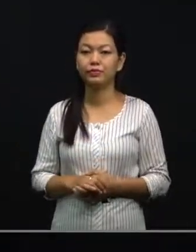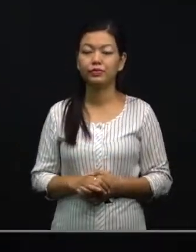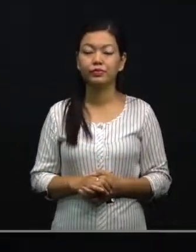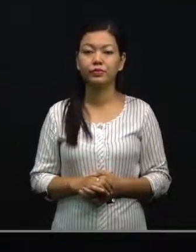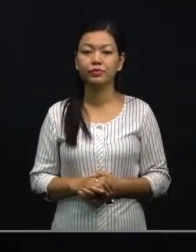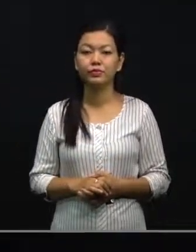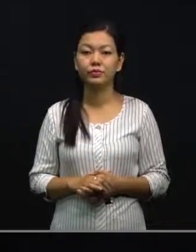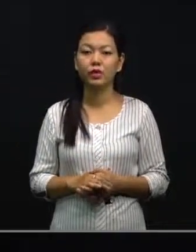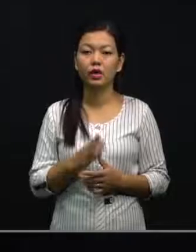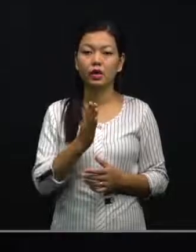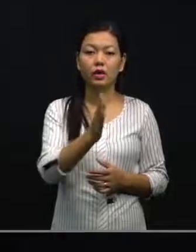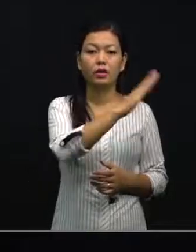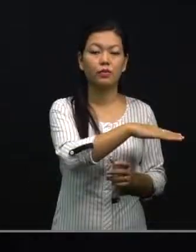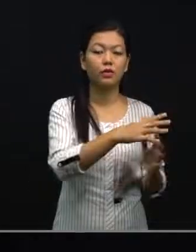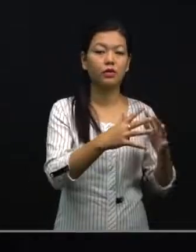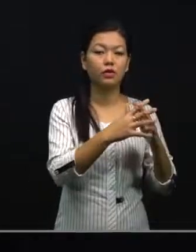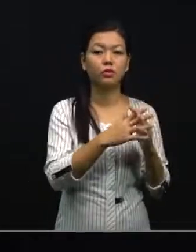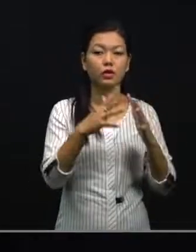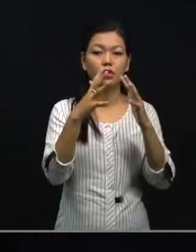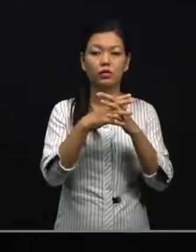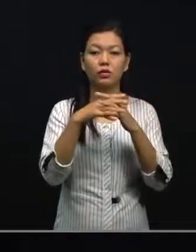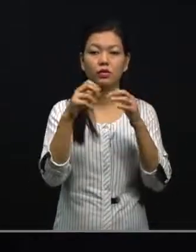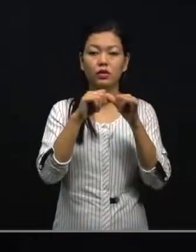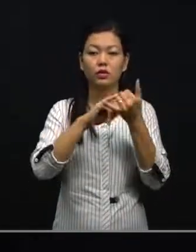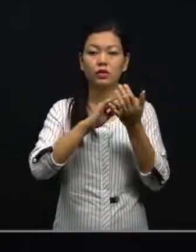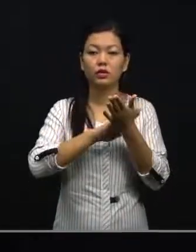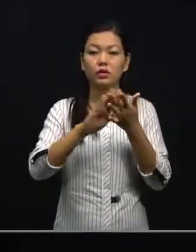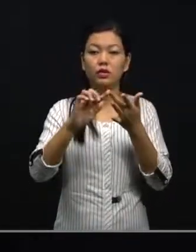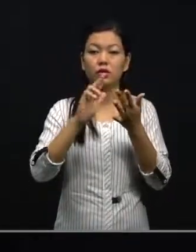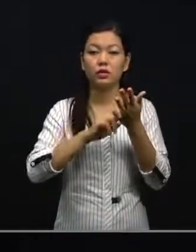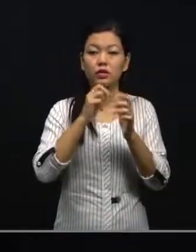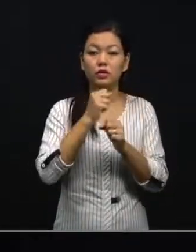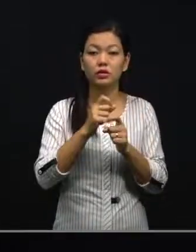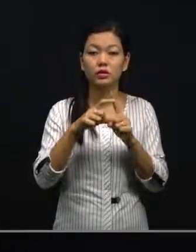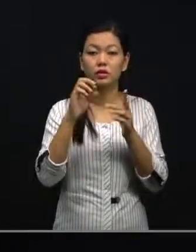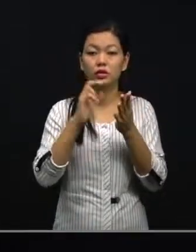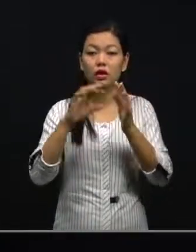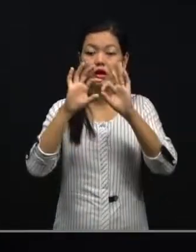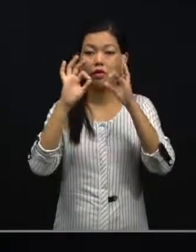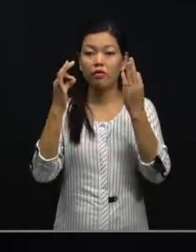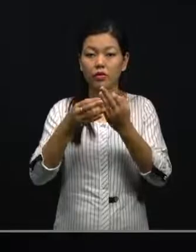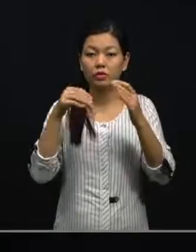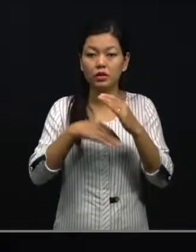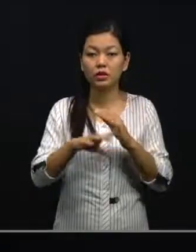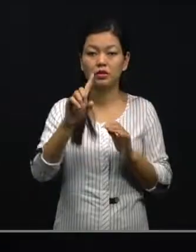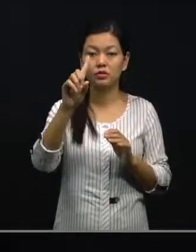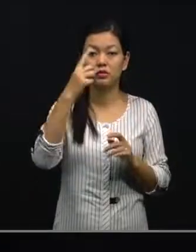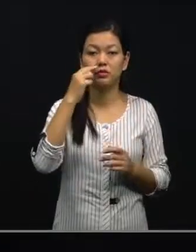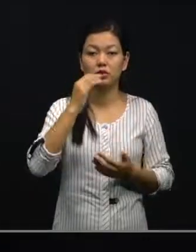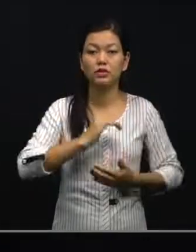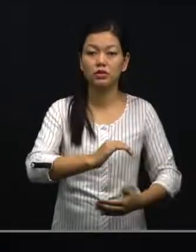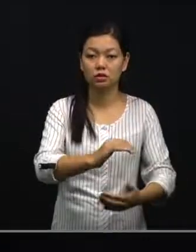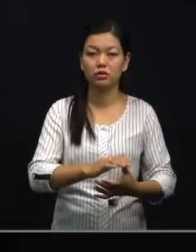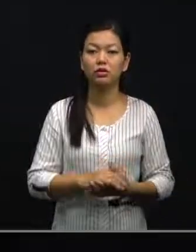Now let's come to Washington Otis. He is the eldest son and a very dashing one, very handsome fellow. He also participated a lot